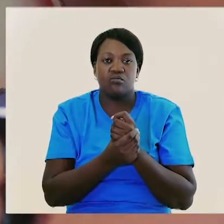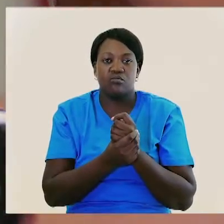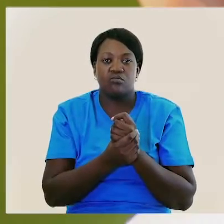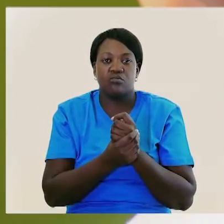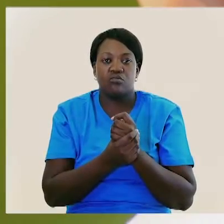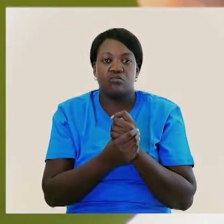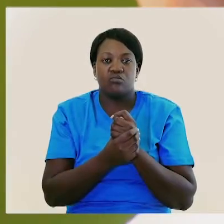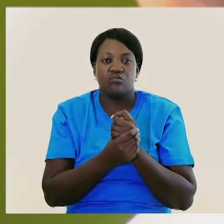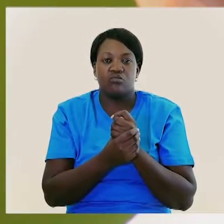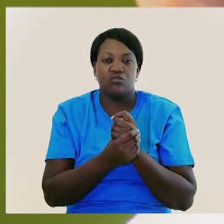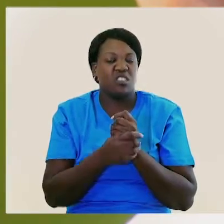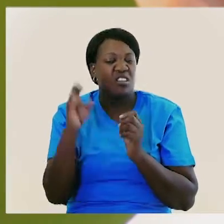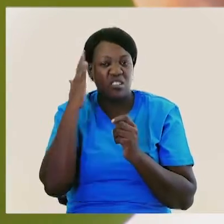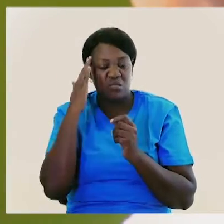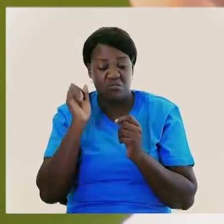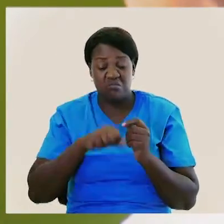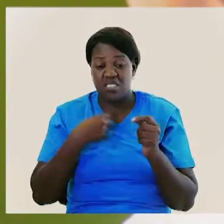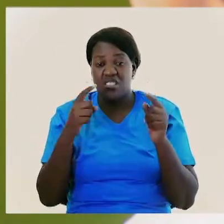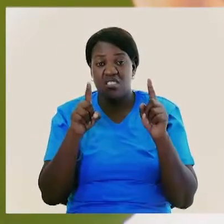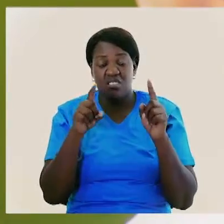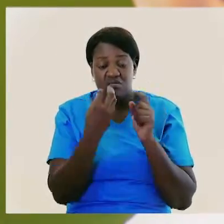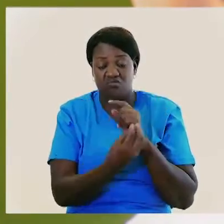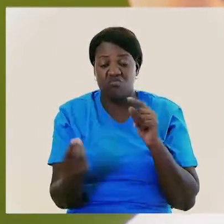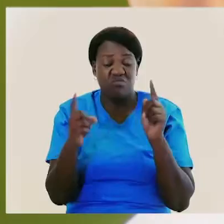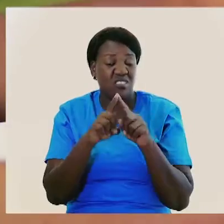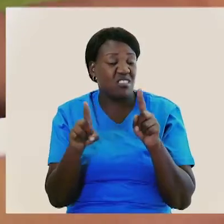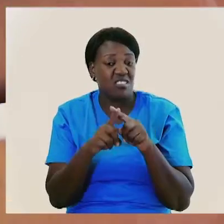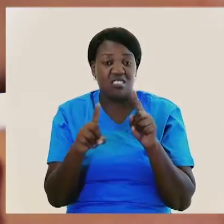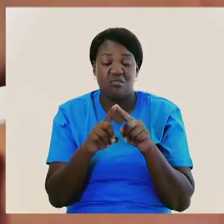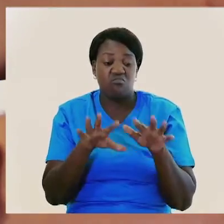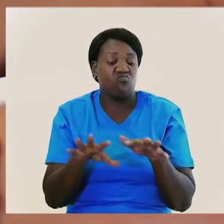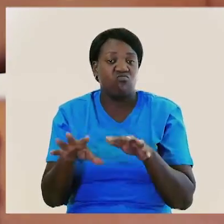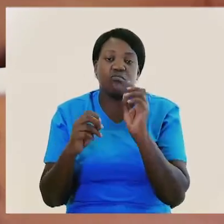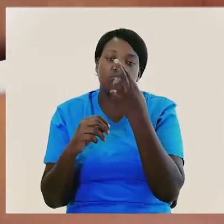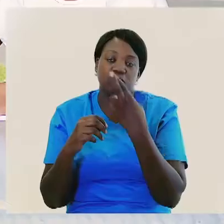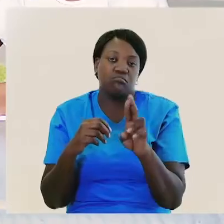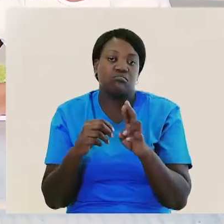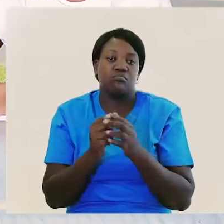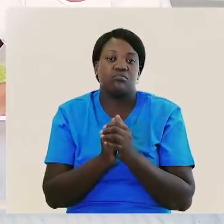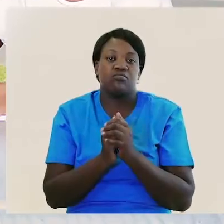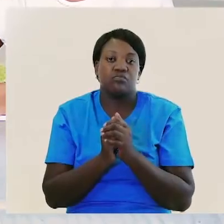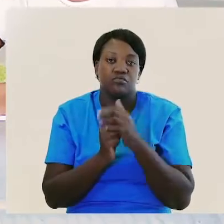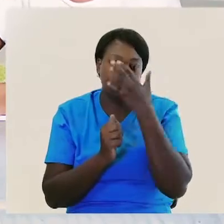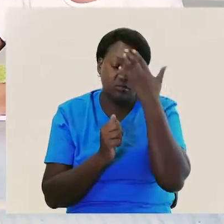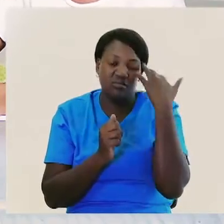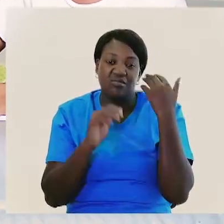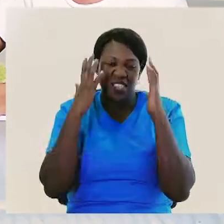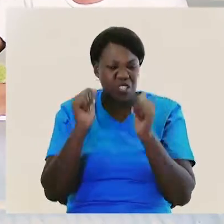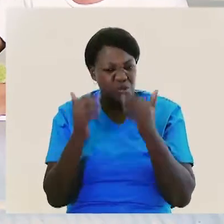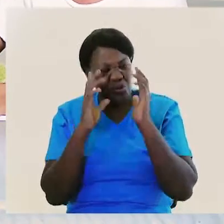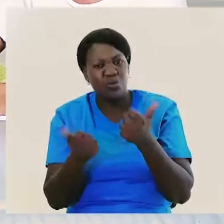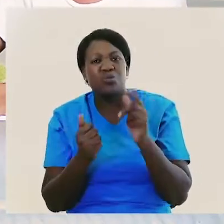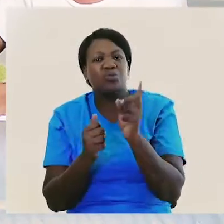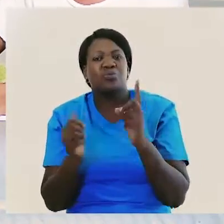And make sure that my kids do not go through the same things that Yeah. I did. Yeah, we really have to. Hey, what's up,